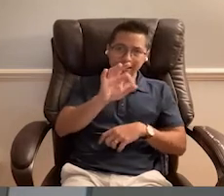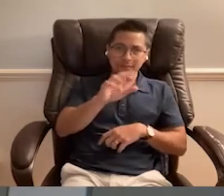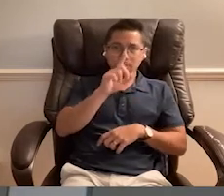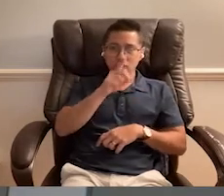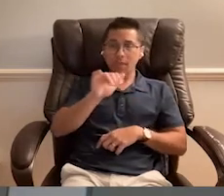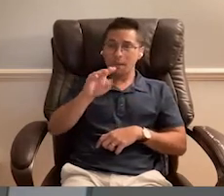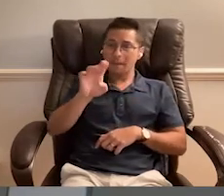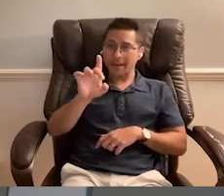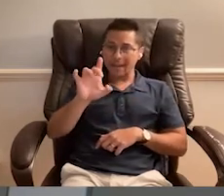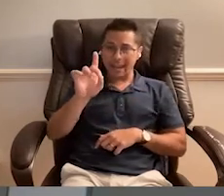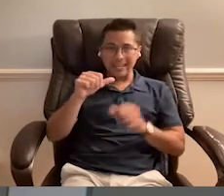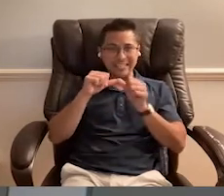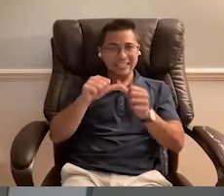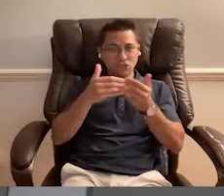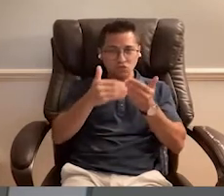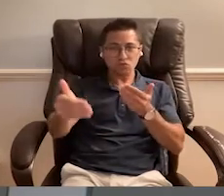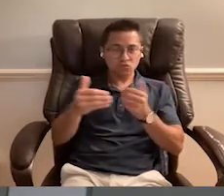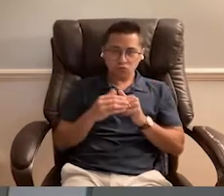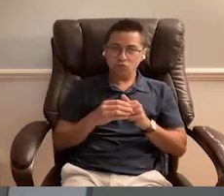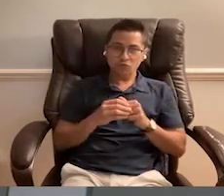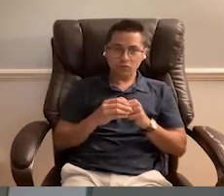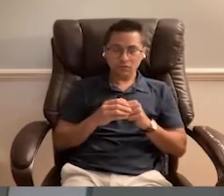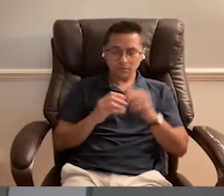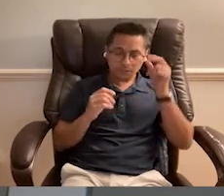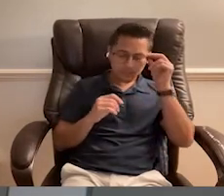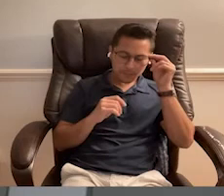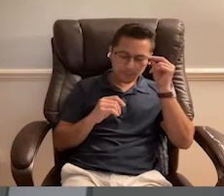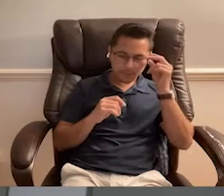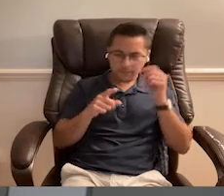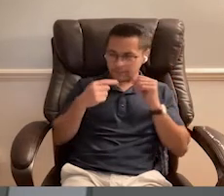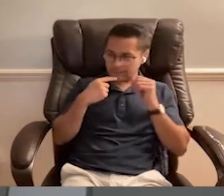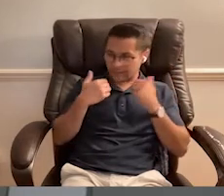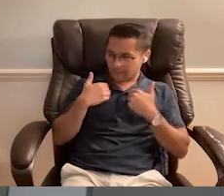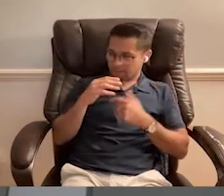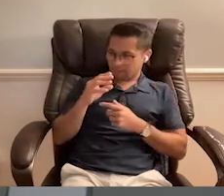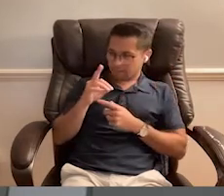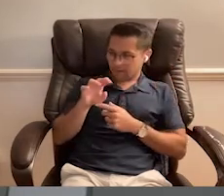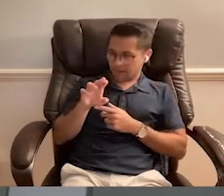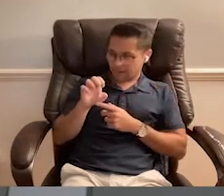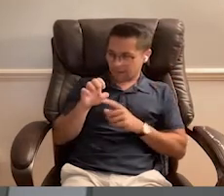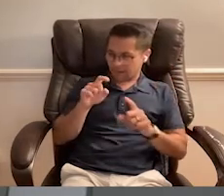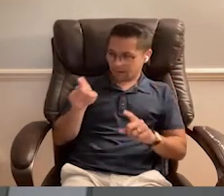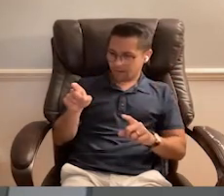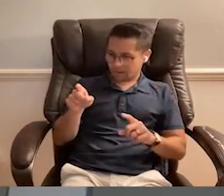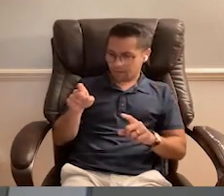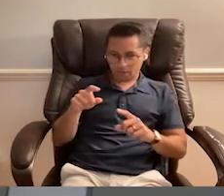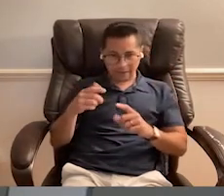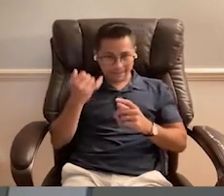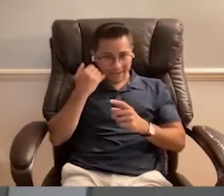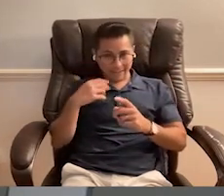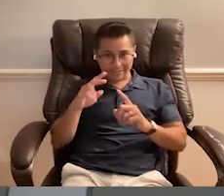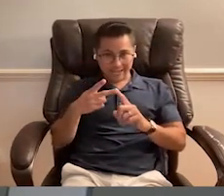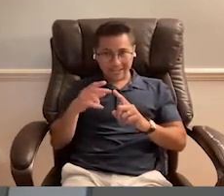work with DCF to make sure that the Medicaid continues. The eligibility is. And can Medicaid end, like he said, he has Medicare, can